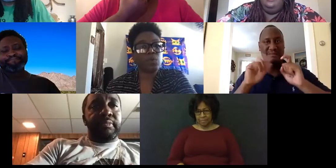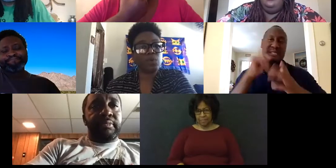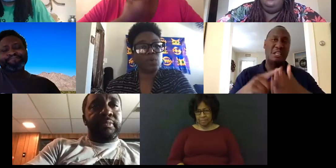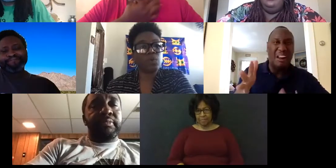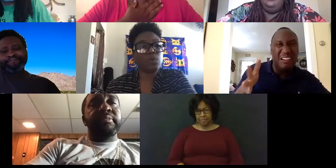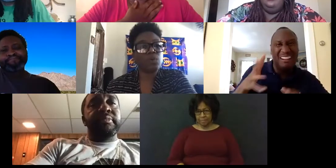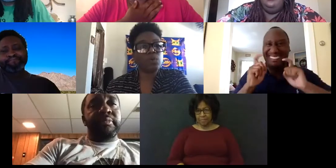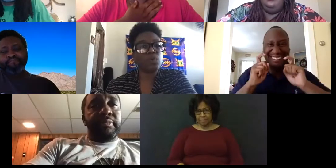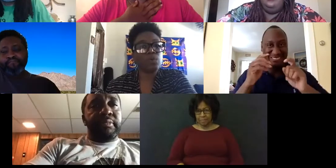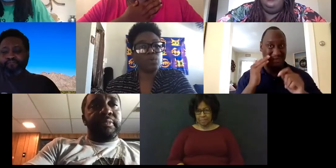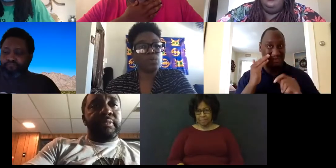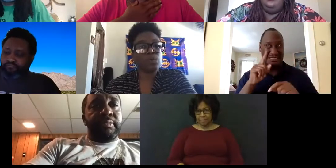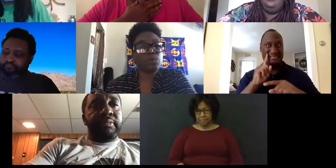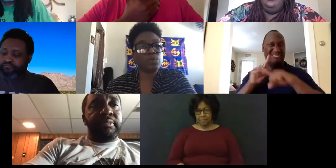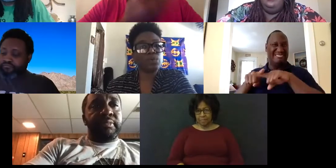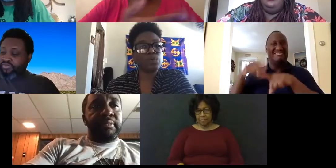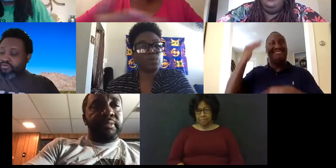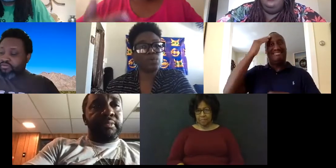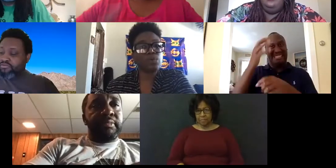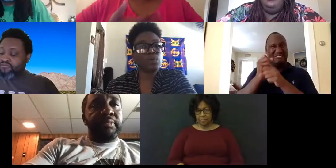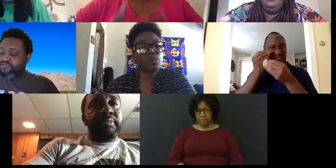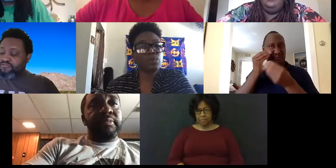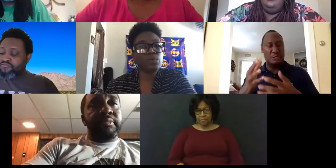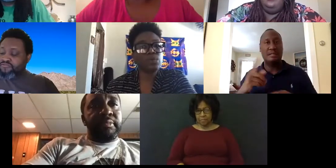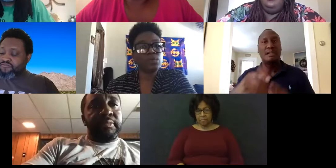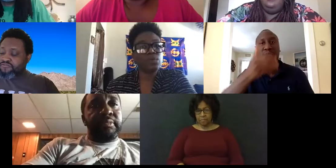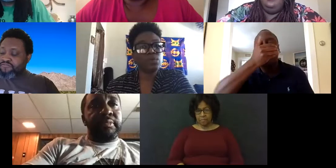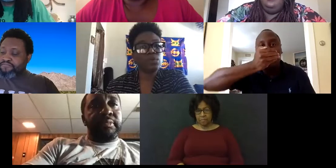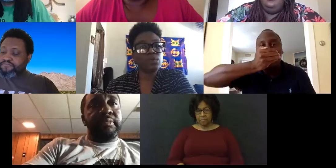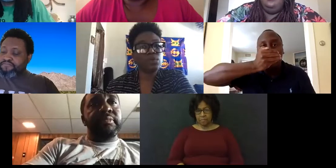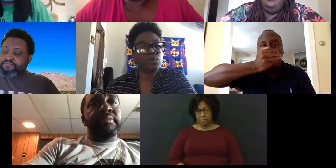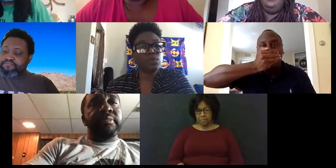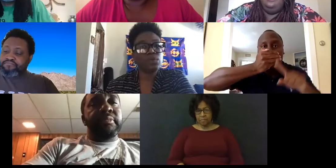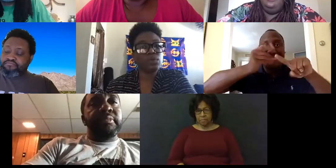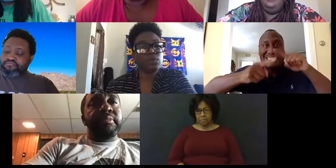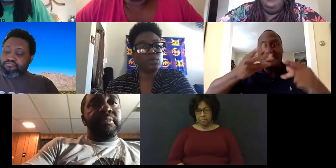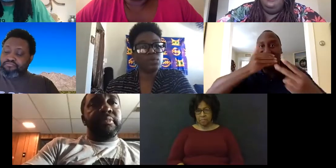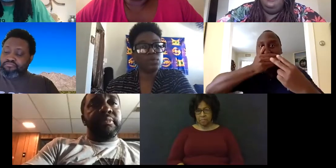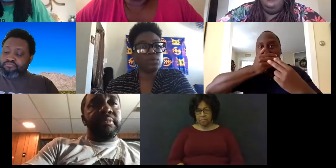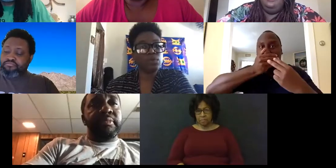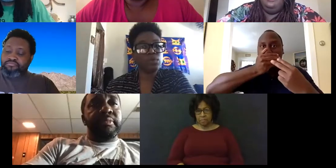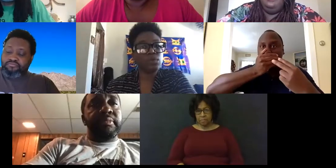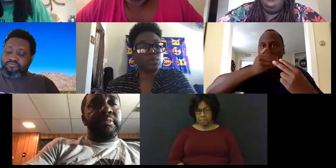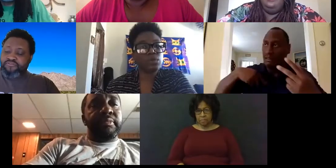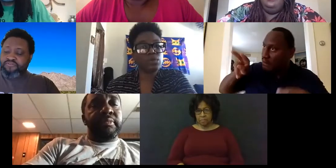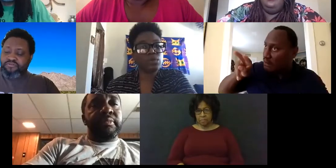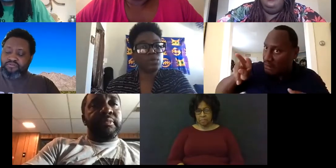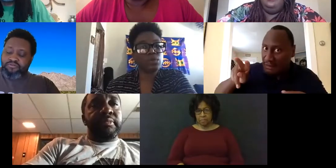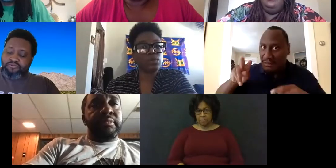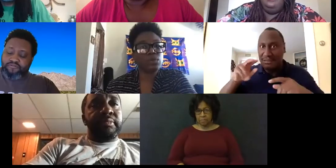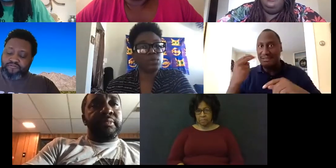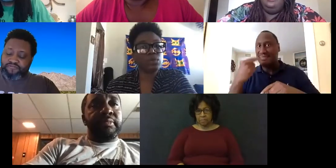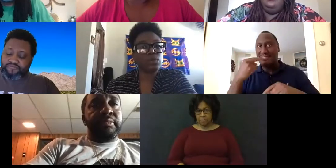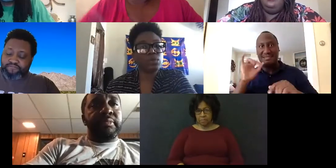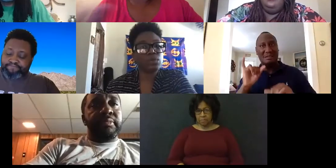expressions. And, you know, this is what our language is based on. We can't get the information. We can't